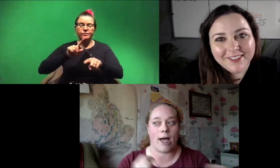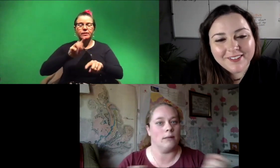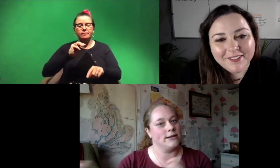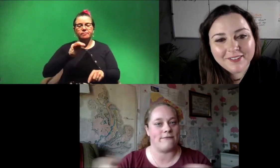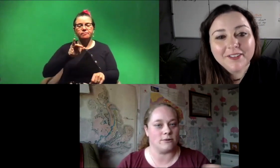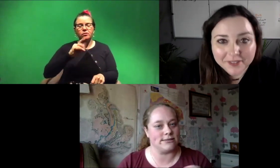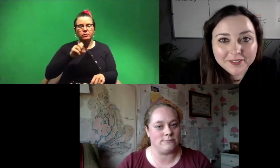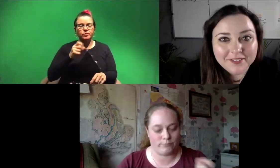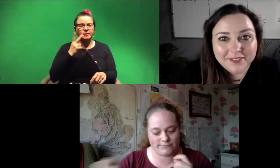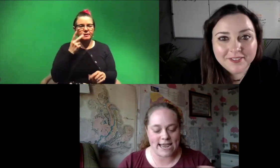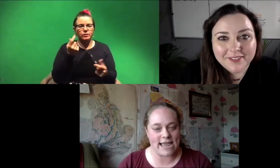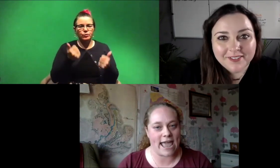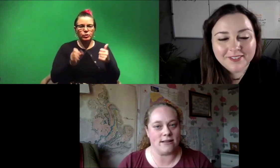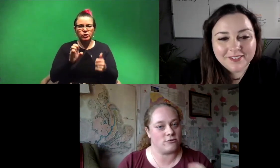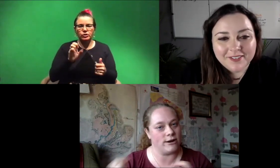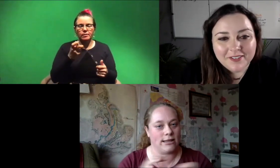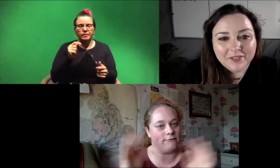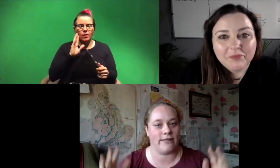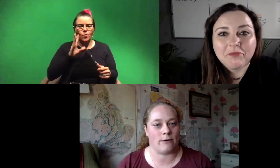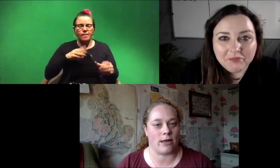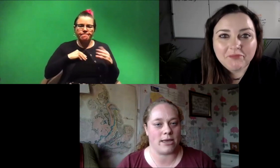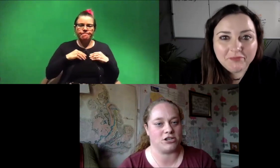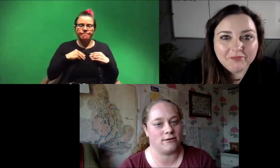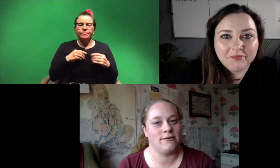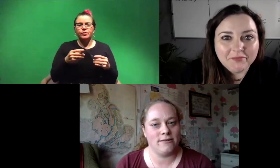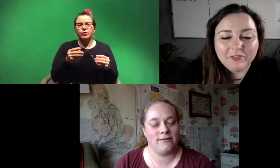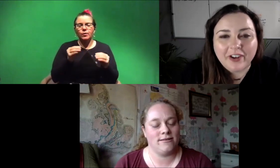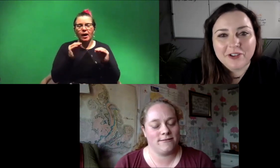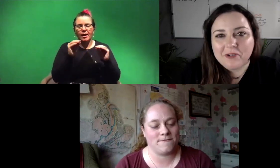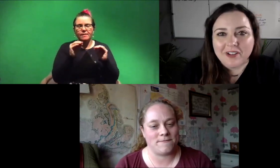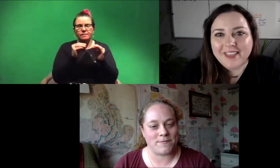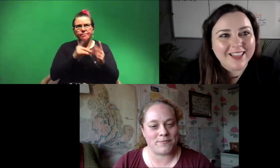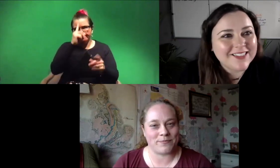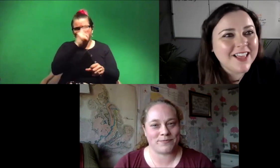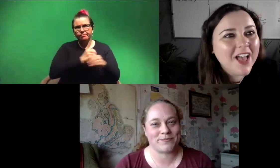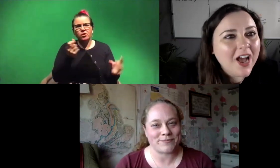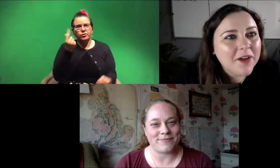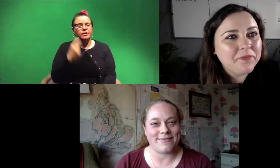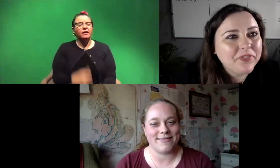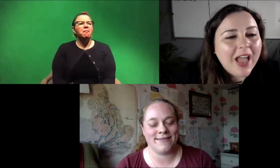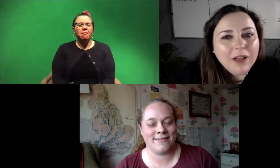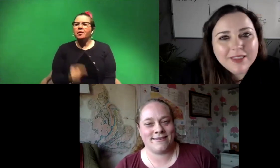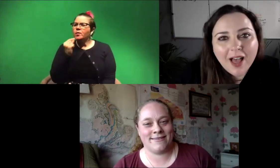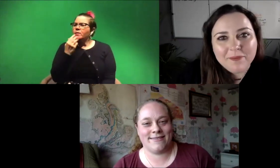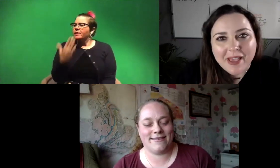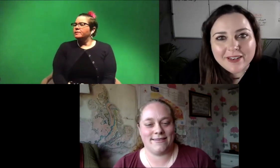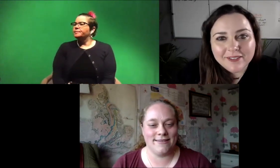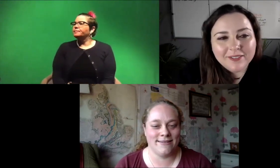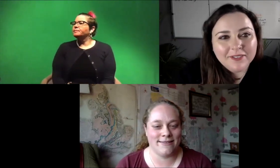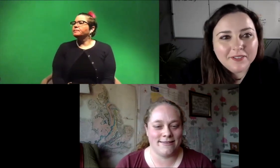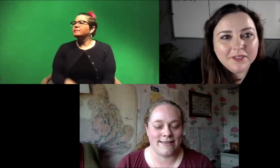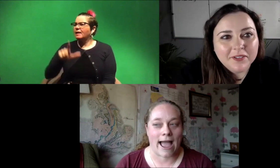see what elements everyone's taking in to really fill out that picture. Very cool, thanks. How's lava